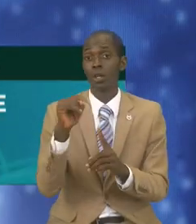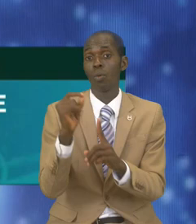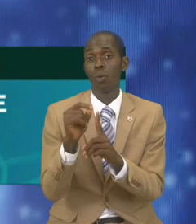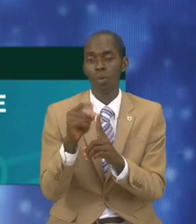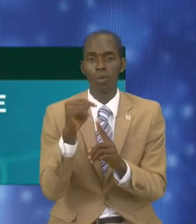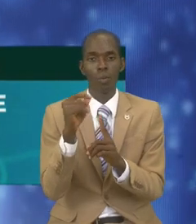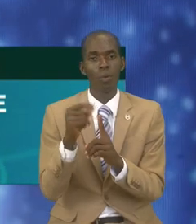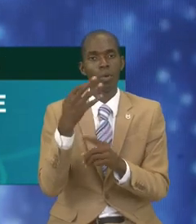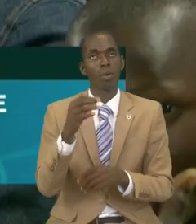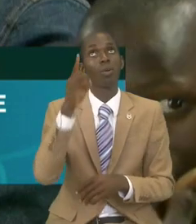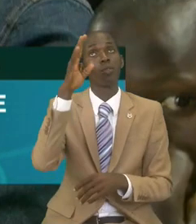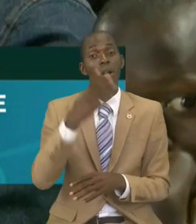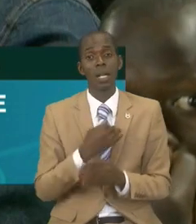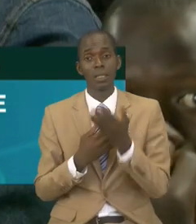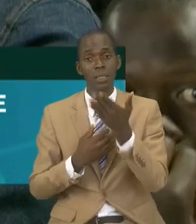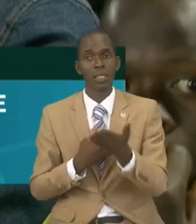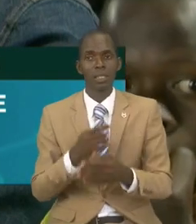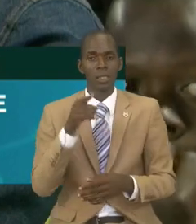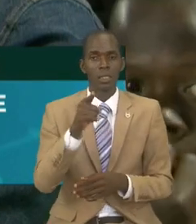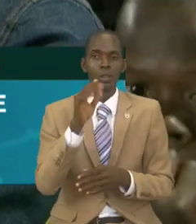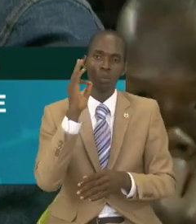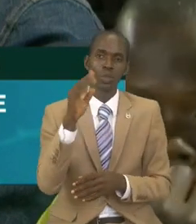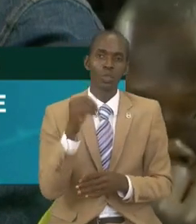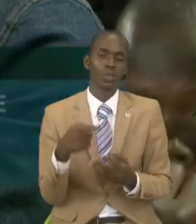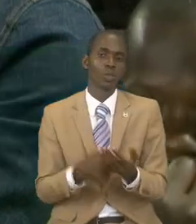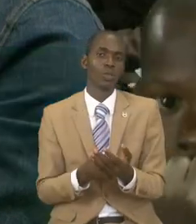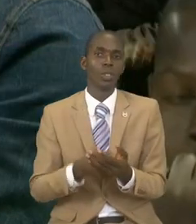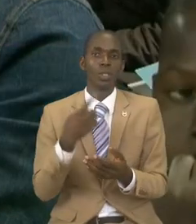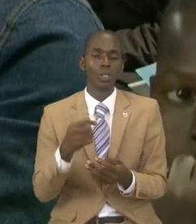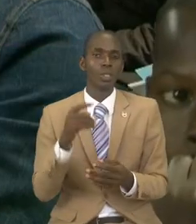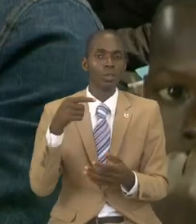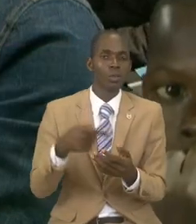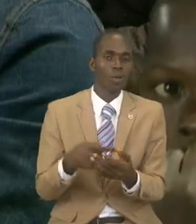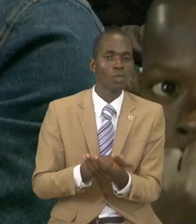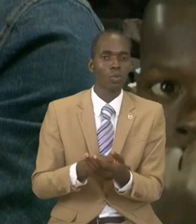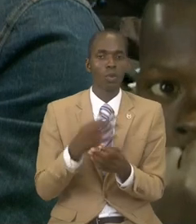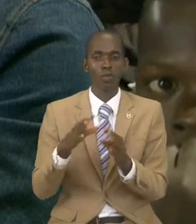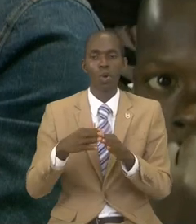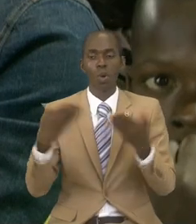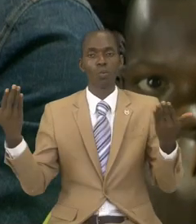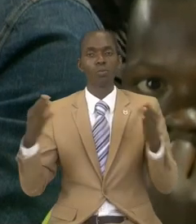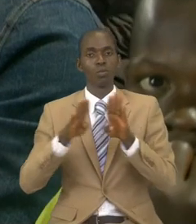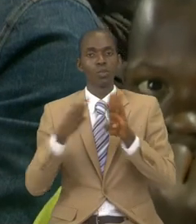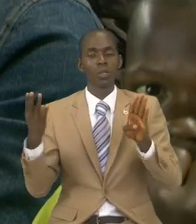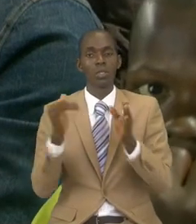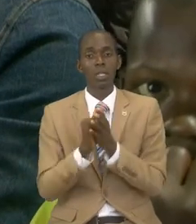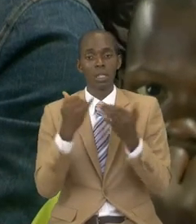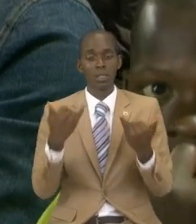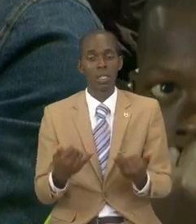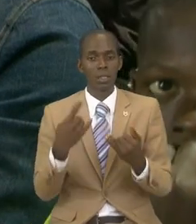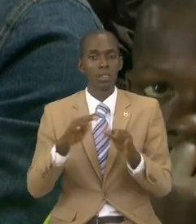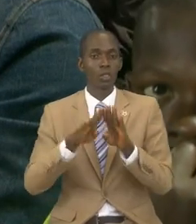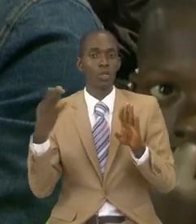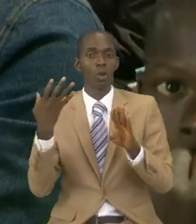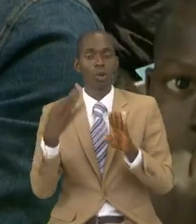he preached the gospel. It's the gospel of the open door. That now the door of faith is opened unto you. And